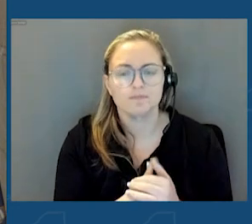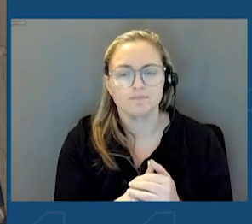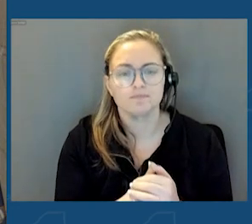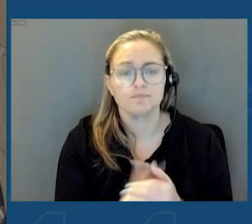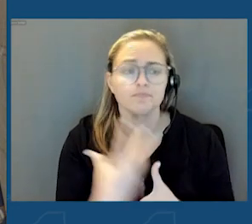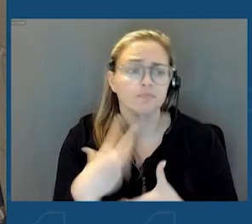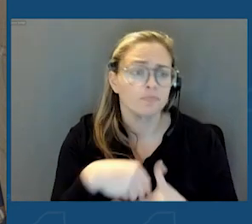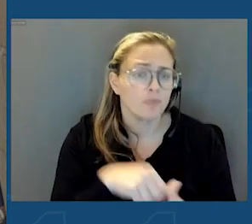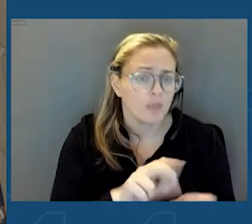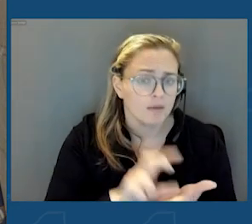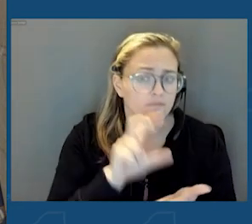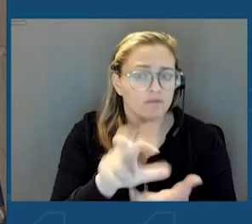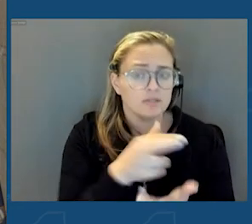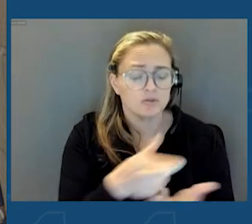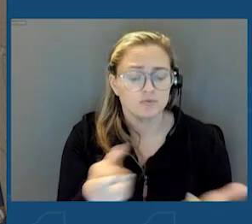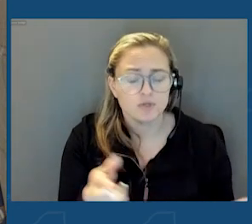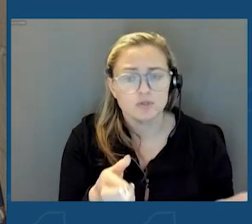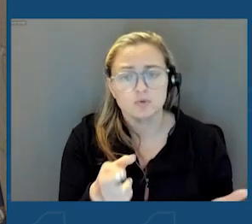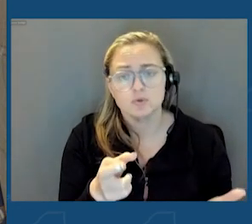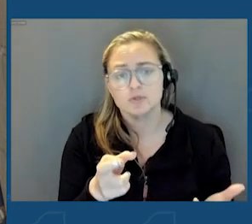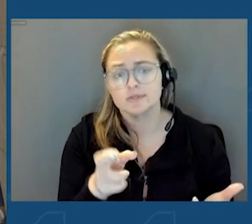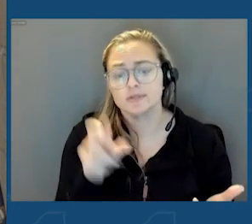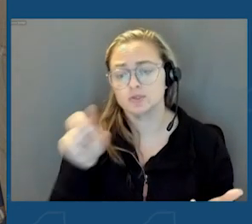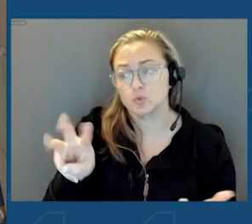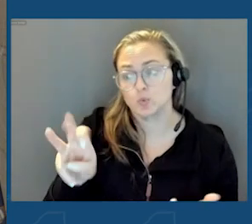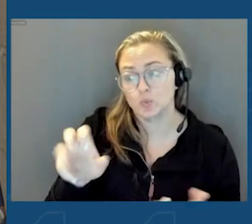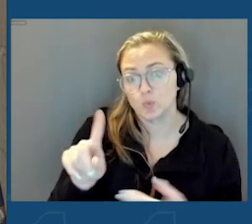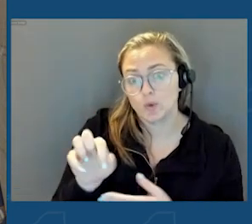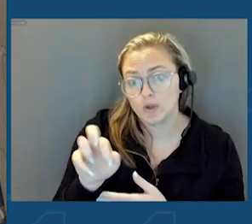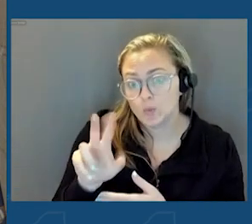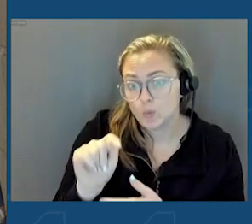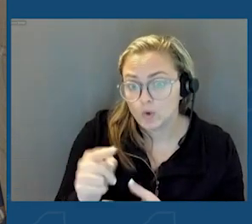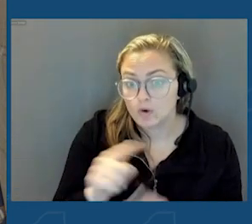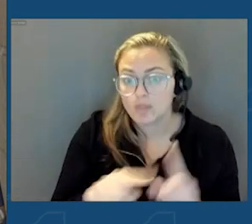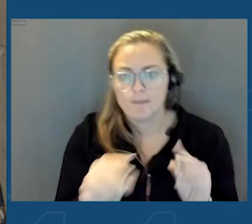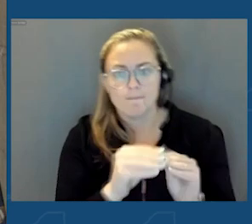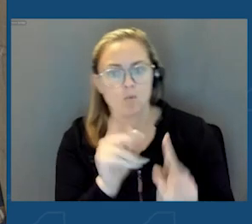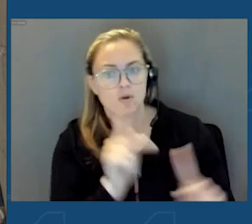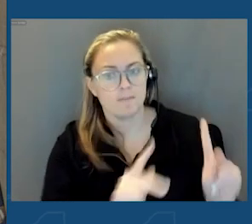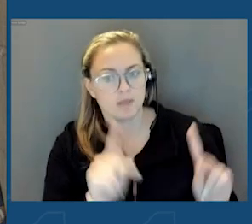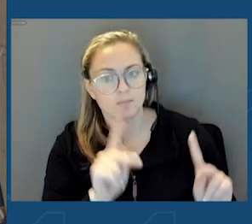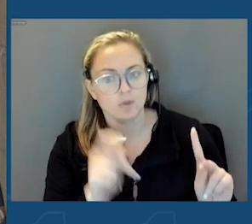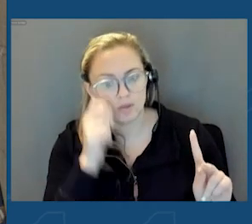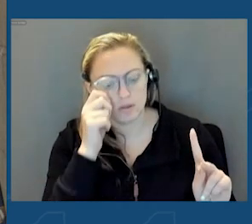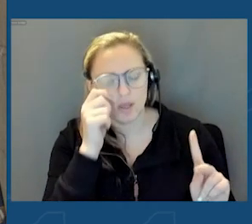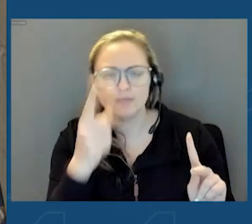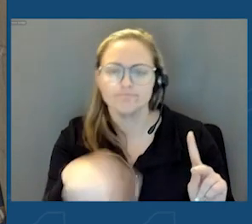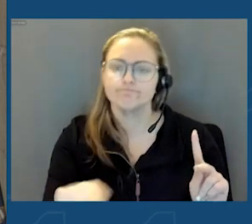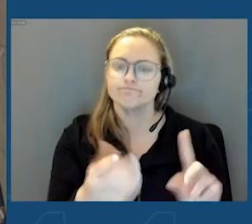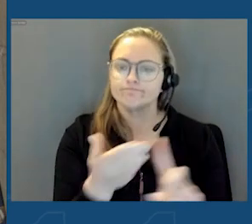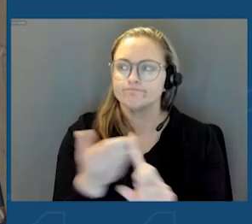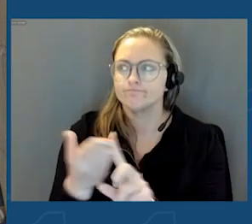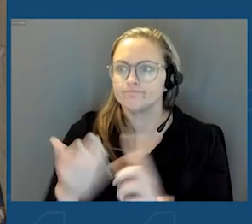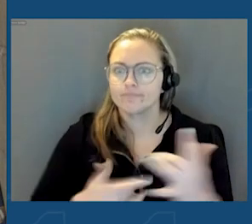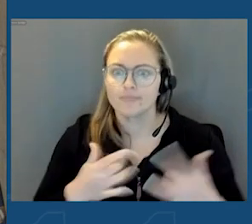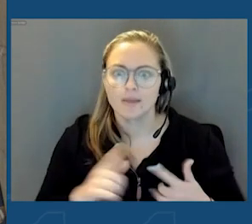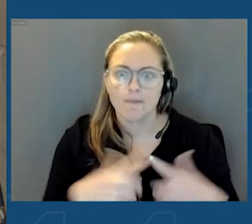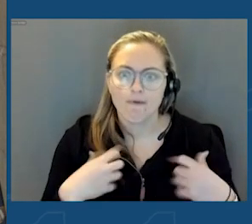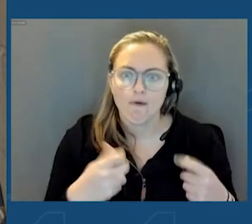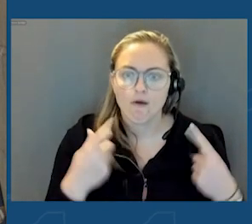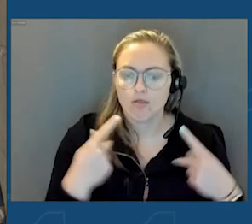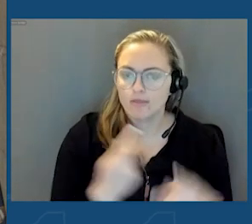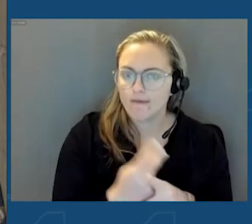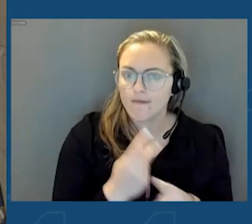it's investing resources into Wadsworth. The other part is getting more people and getting people excited again about healthcare